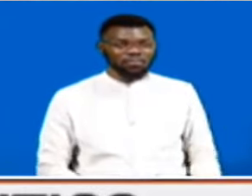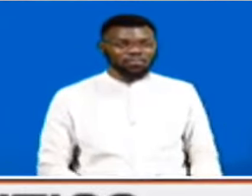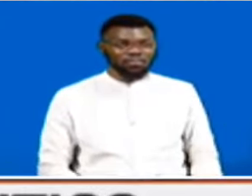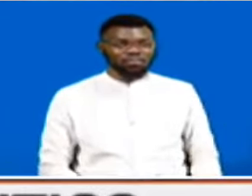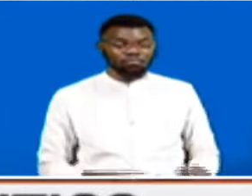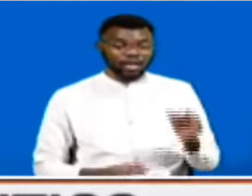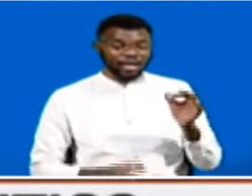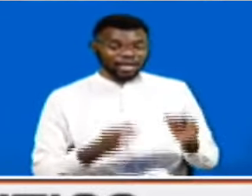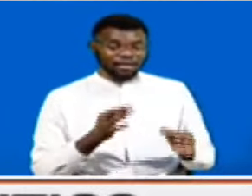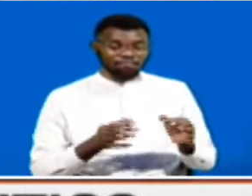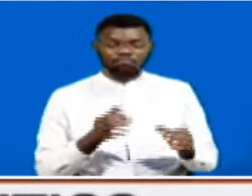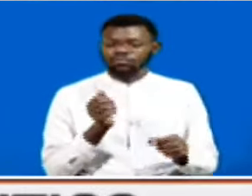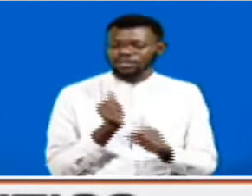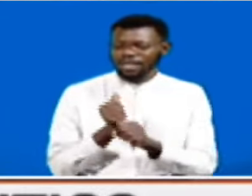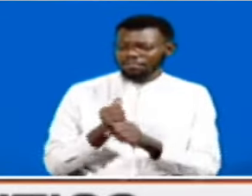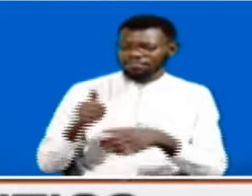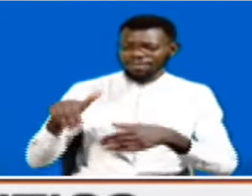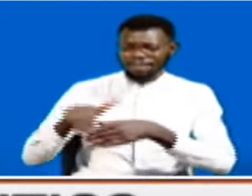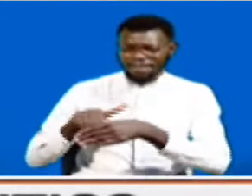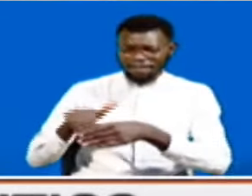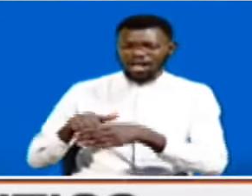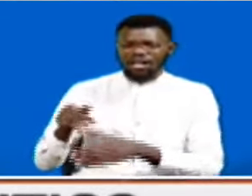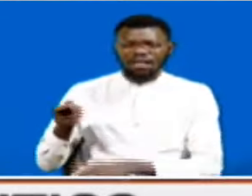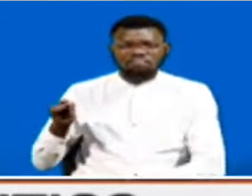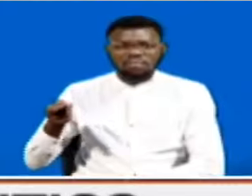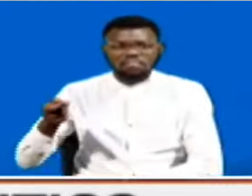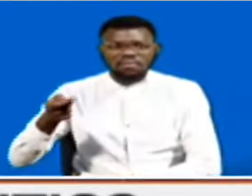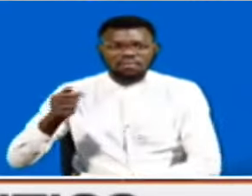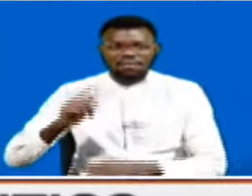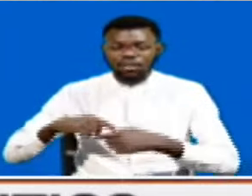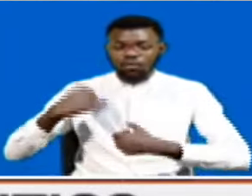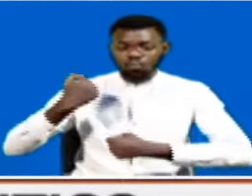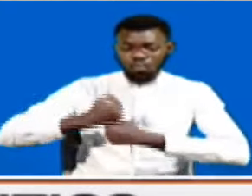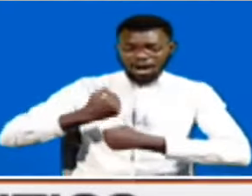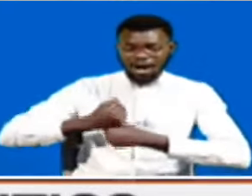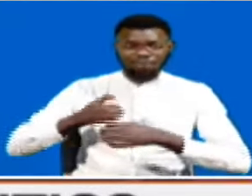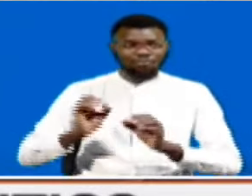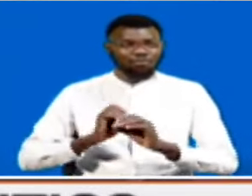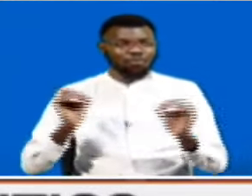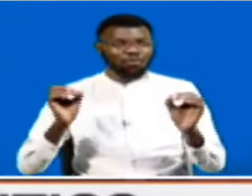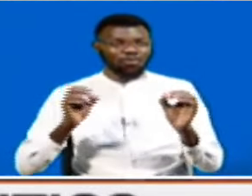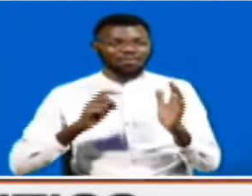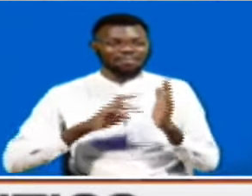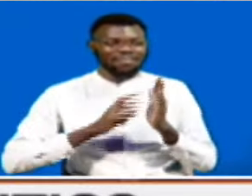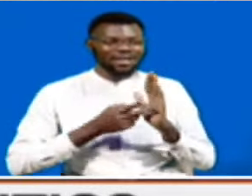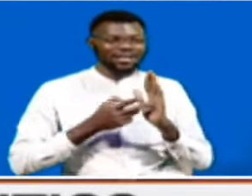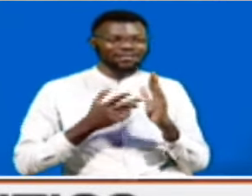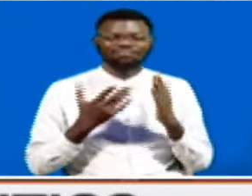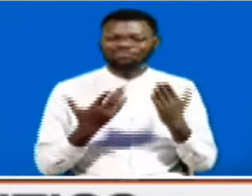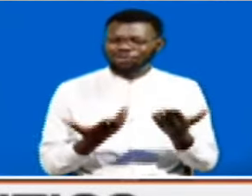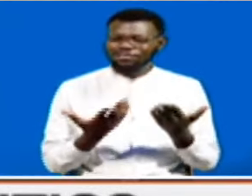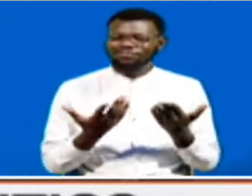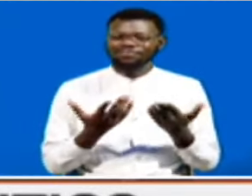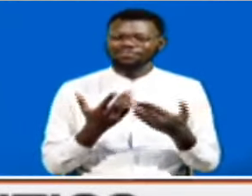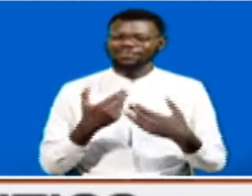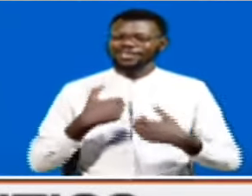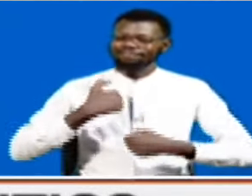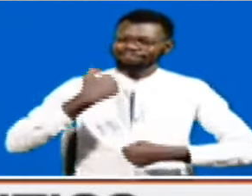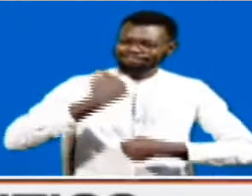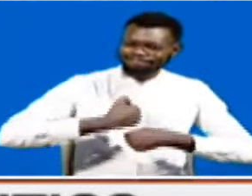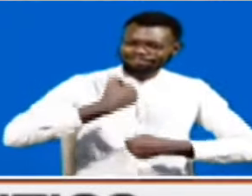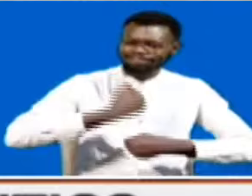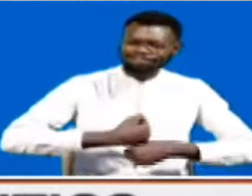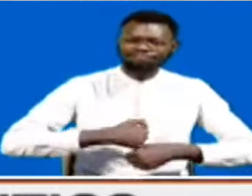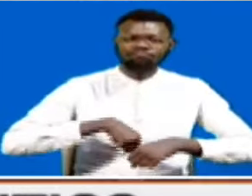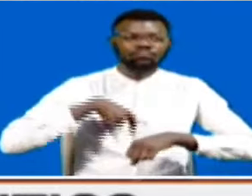paying staff, they are not working for 3 months because money is not there. Mm-hmm. So you find that the effective time of working